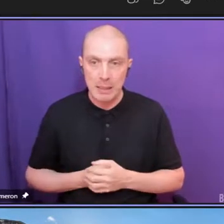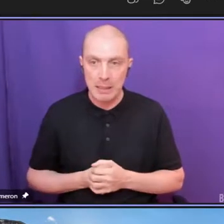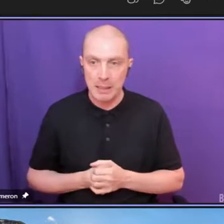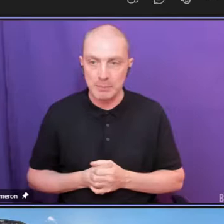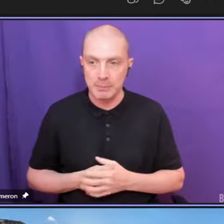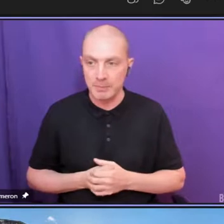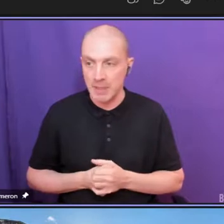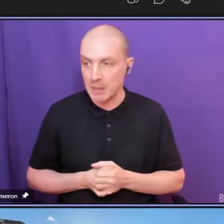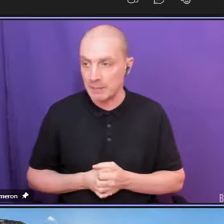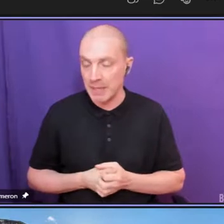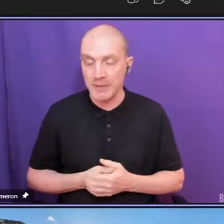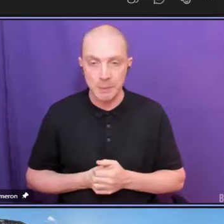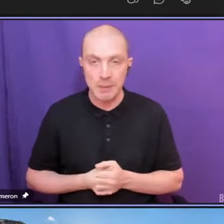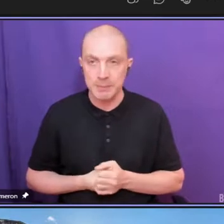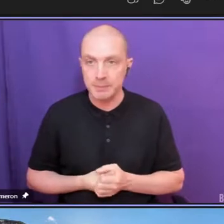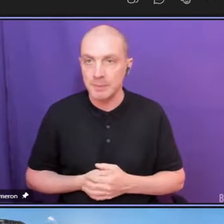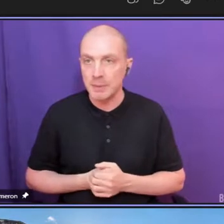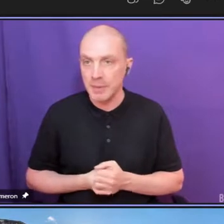threat